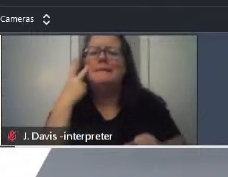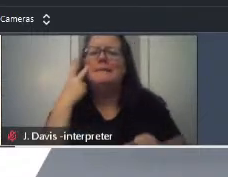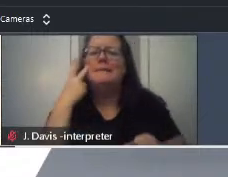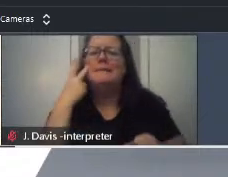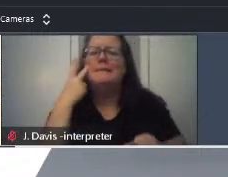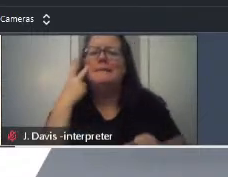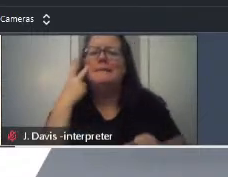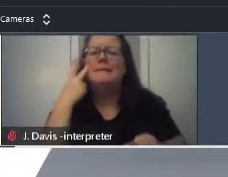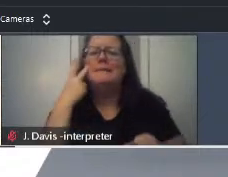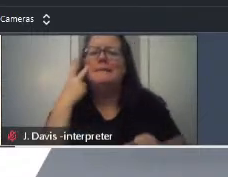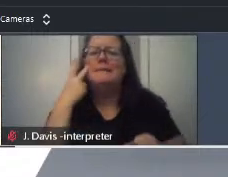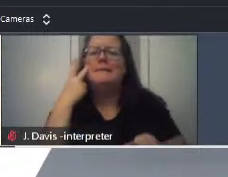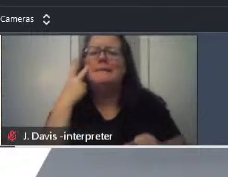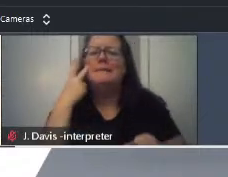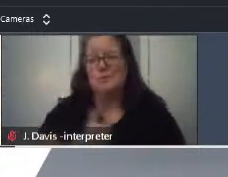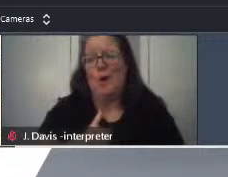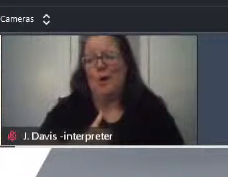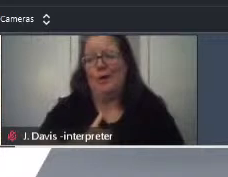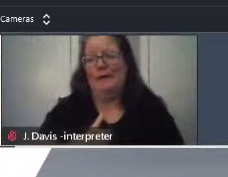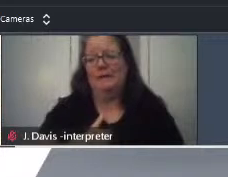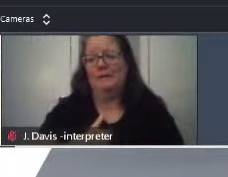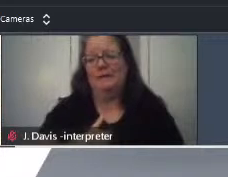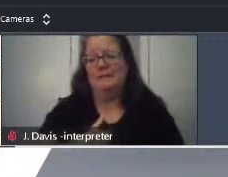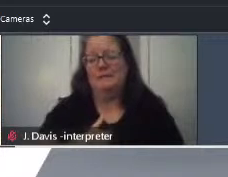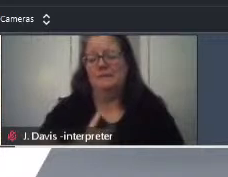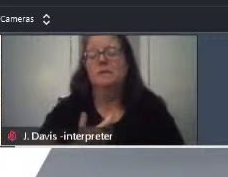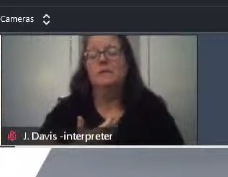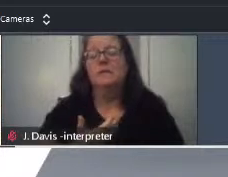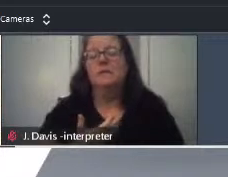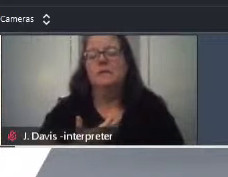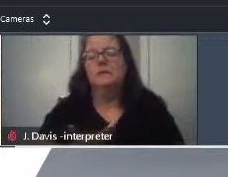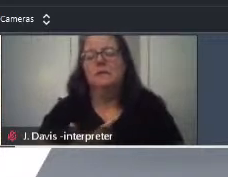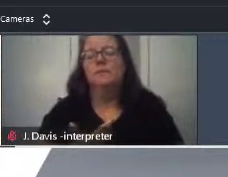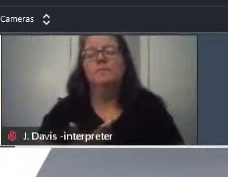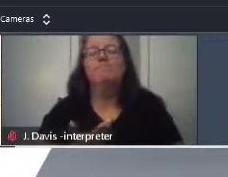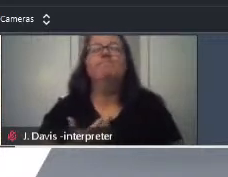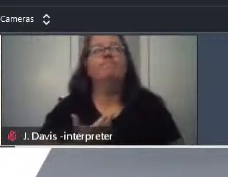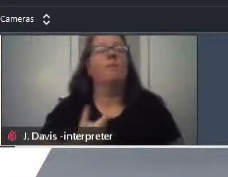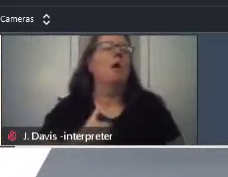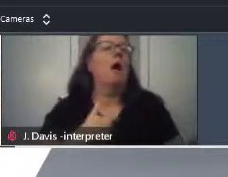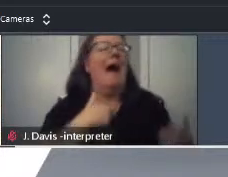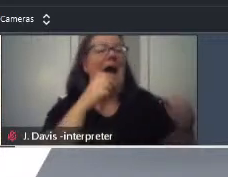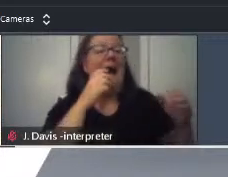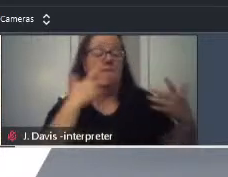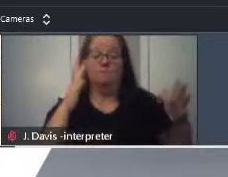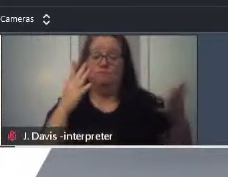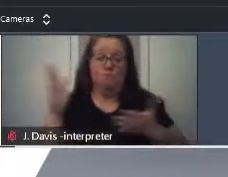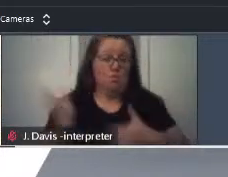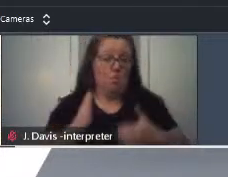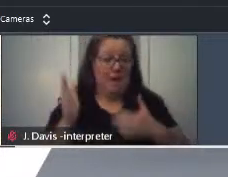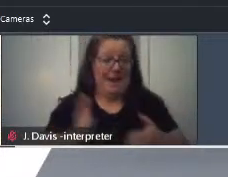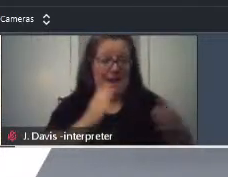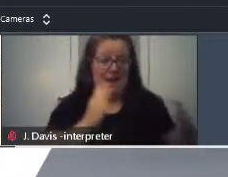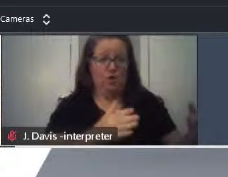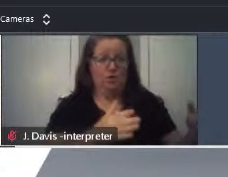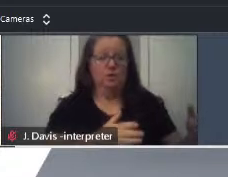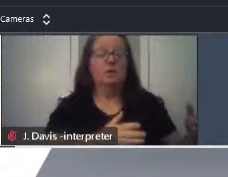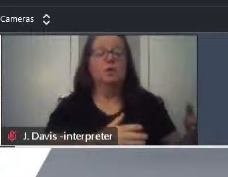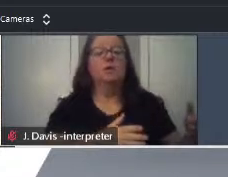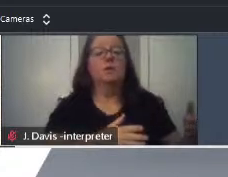I'm putting you on the spot. I'm sorry. I'm not. What I could do, I had prepared as